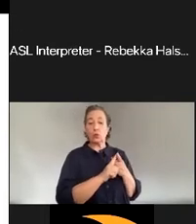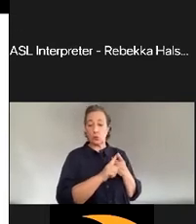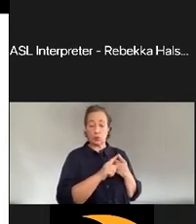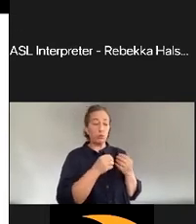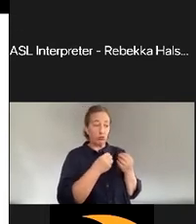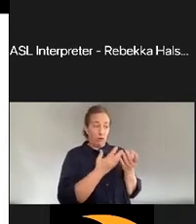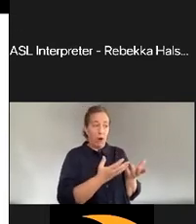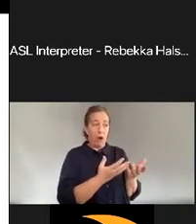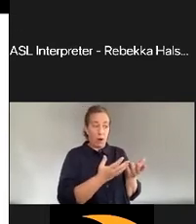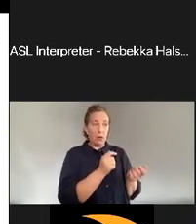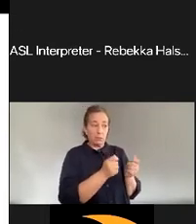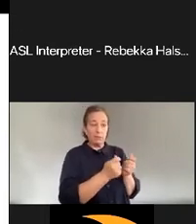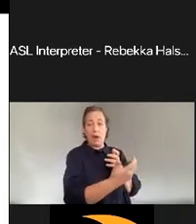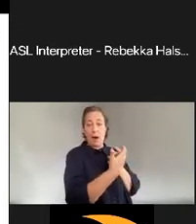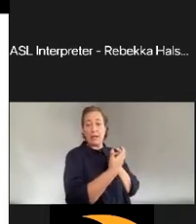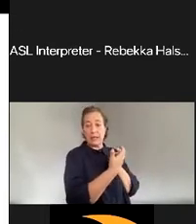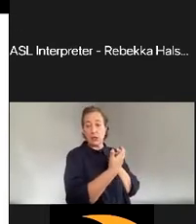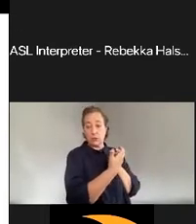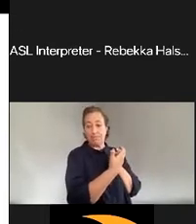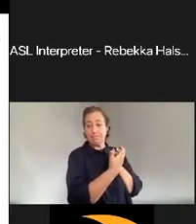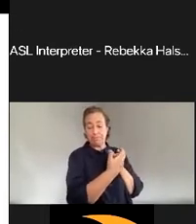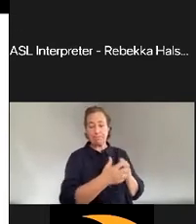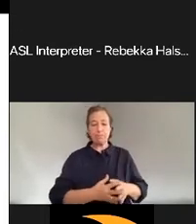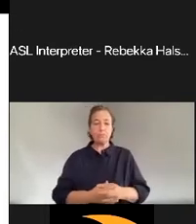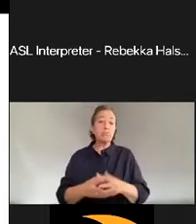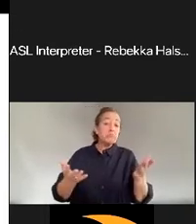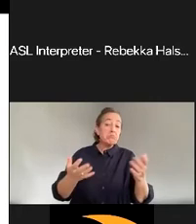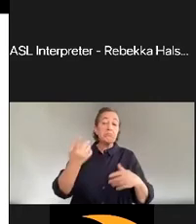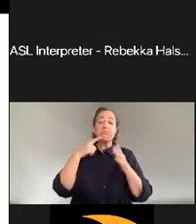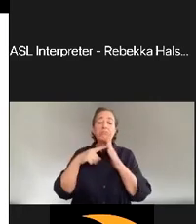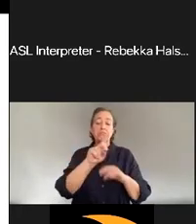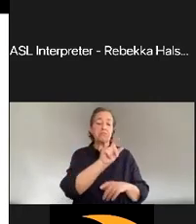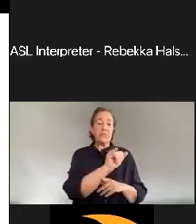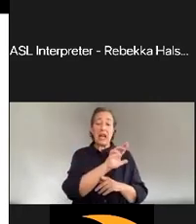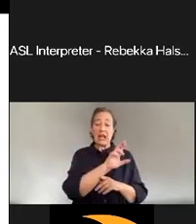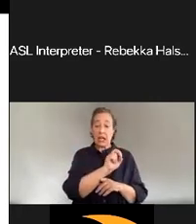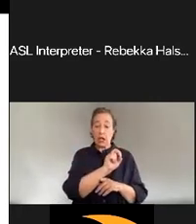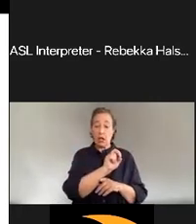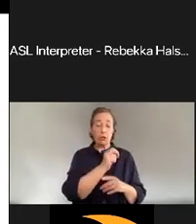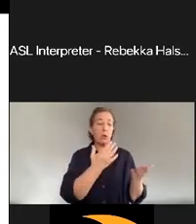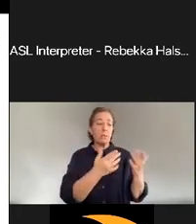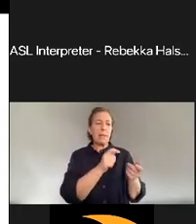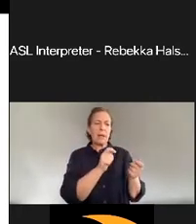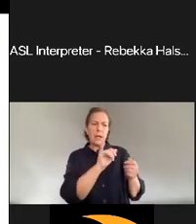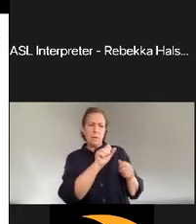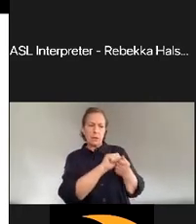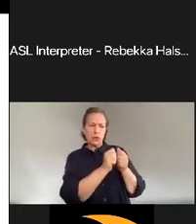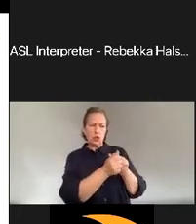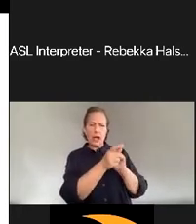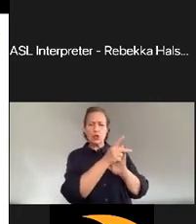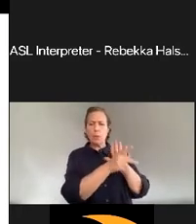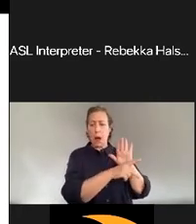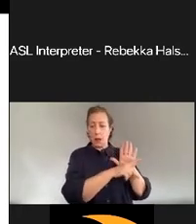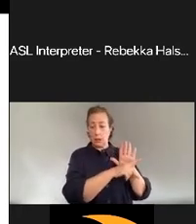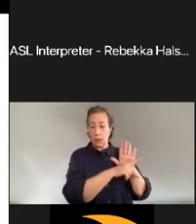students. So for example, a daycare may need to modify policies that prohibit the